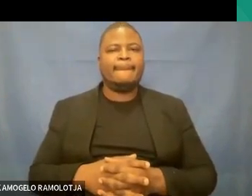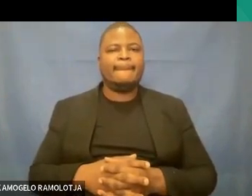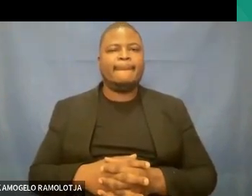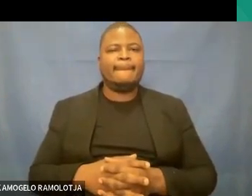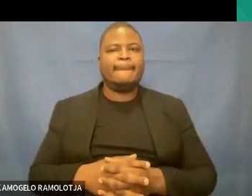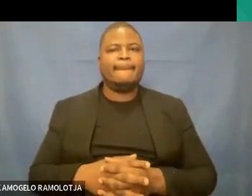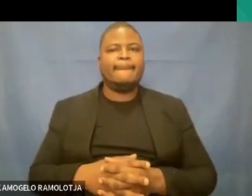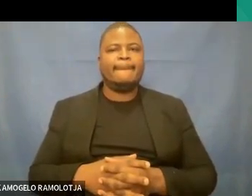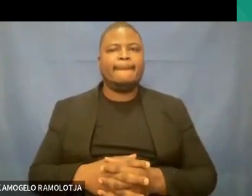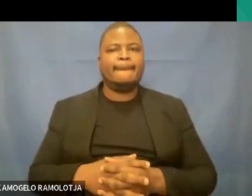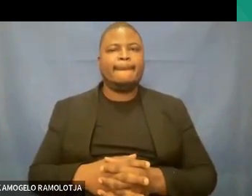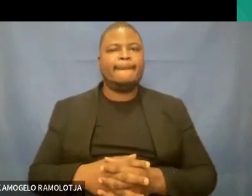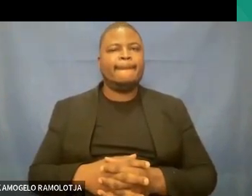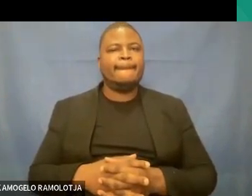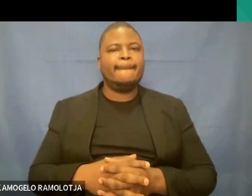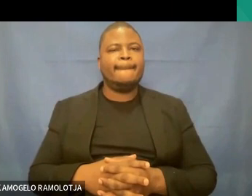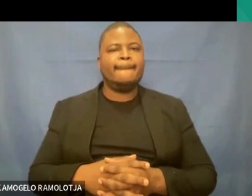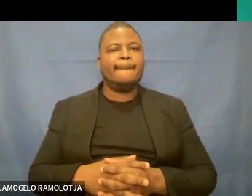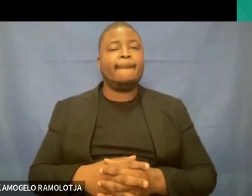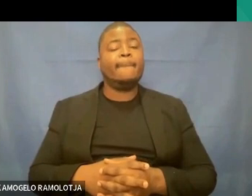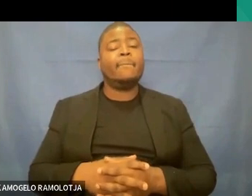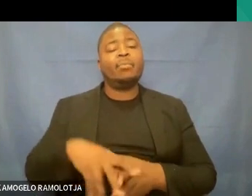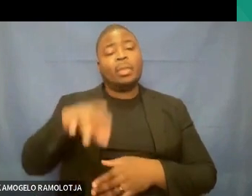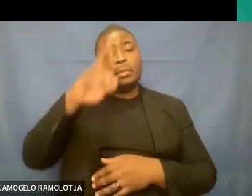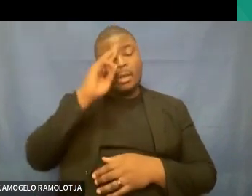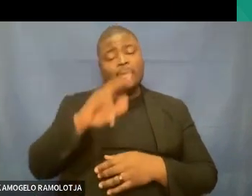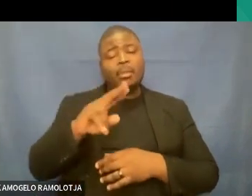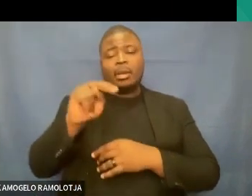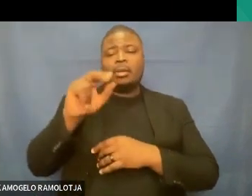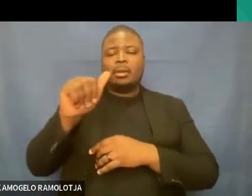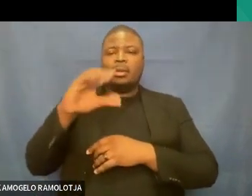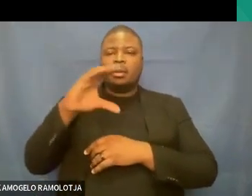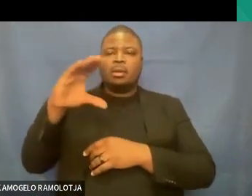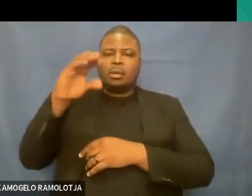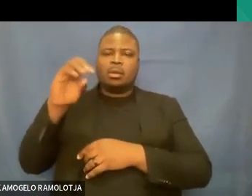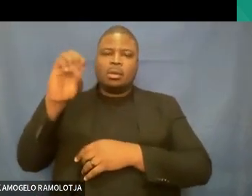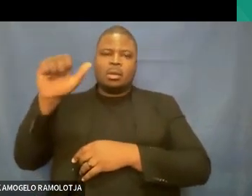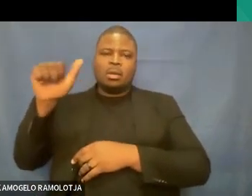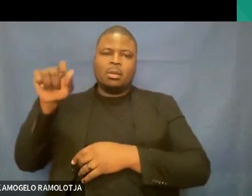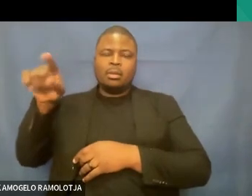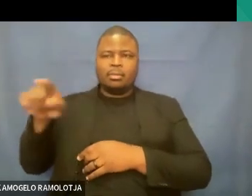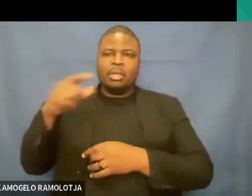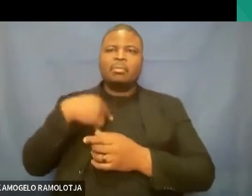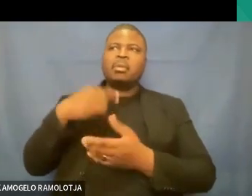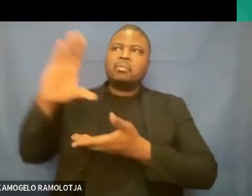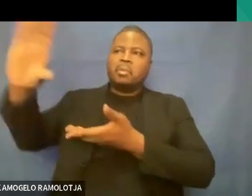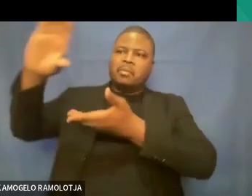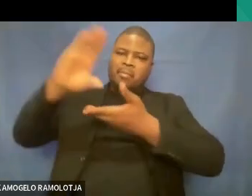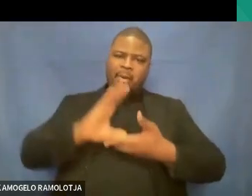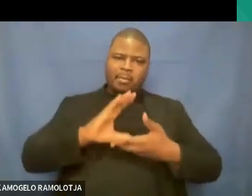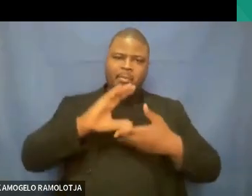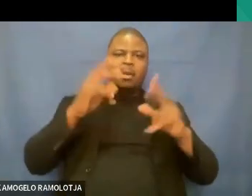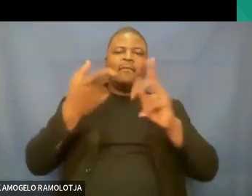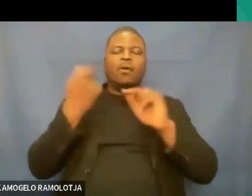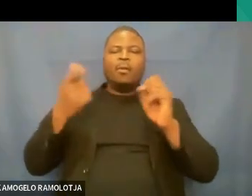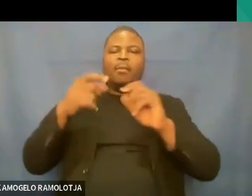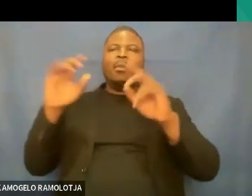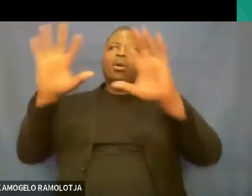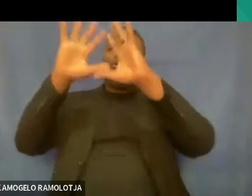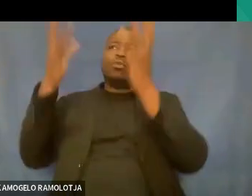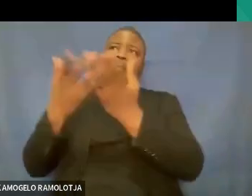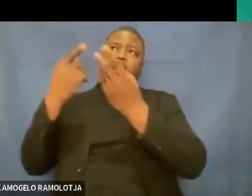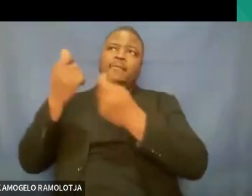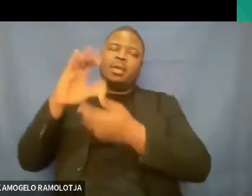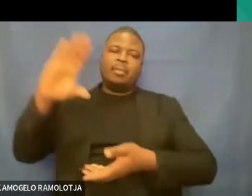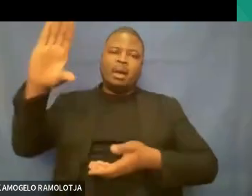Thank you. So NACOSA serves as a principal recipient for the Global Fund, managing sub-recipient organizations